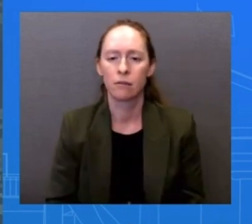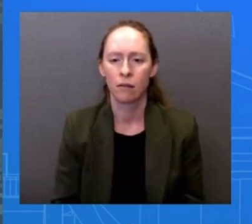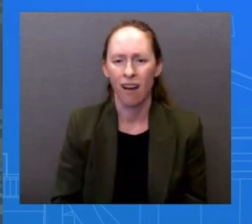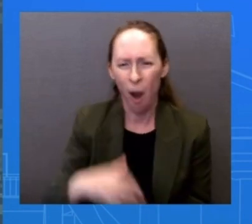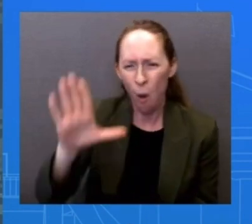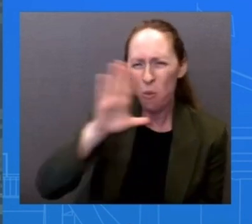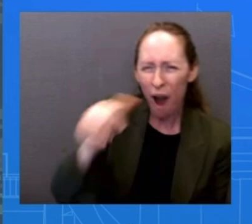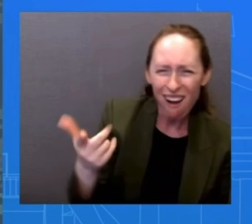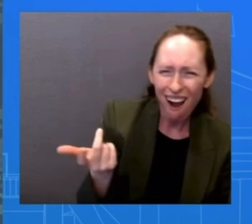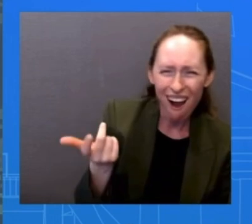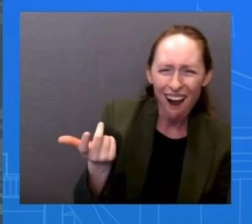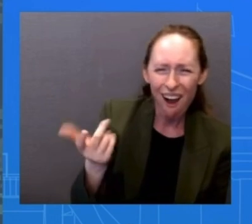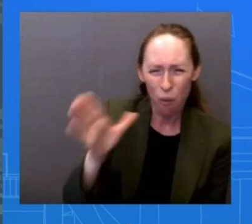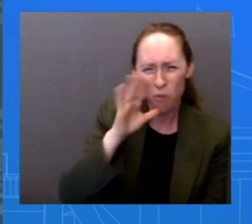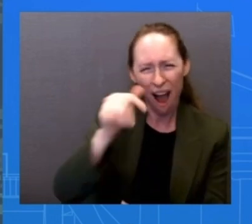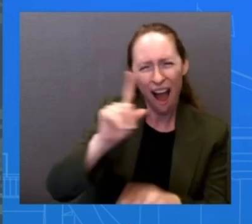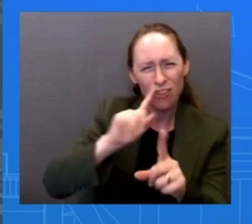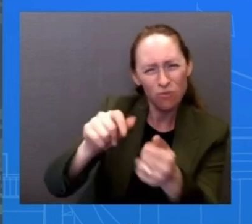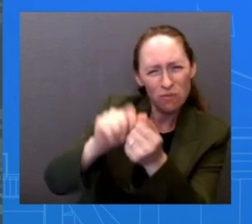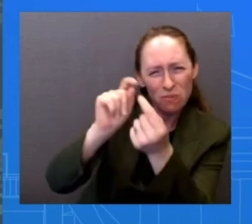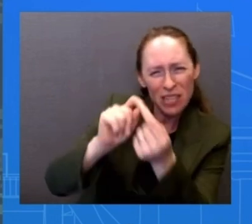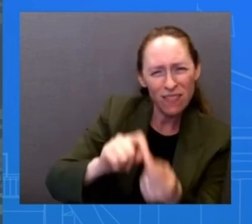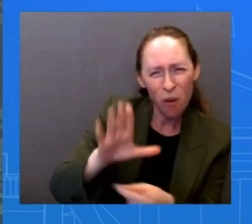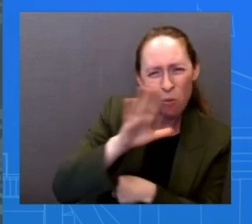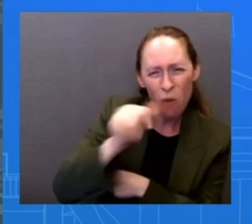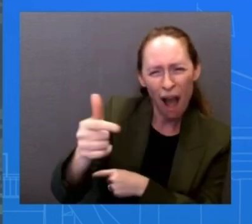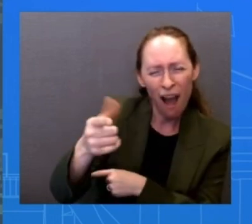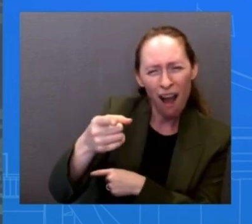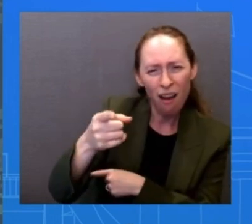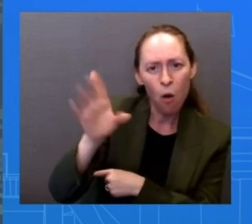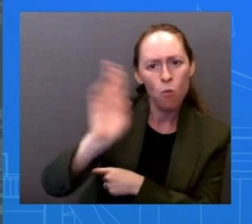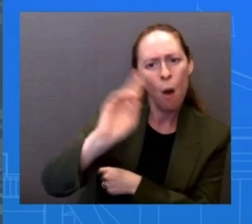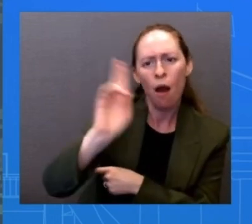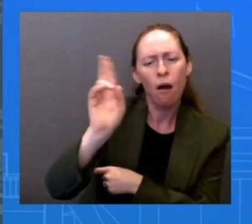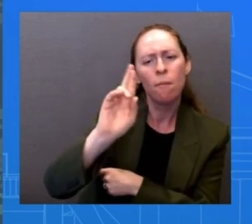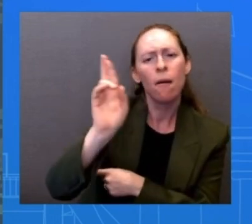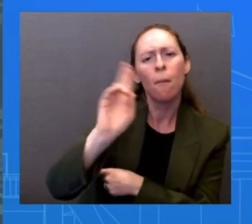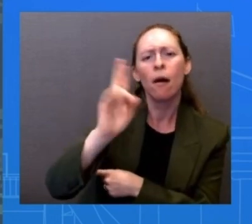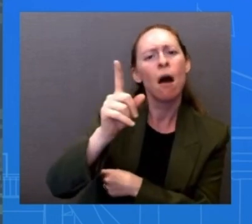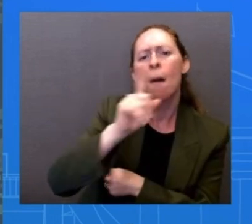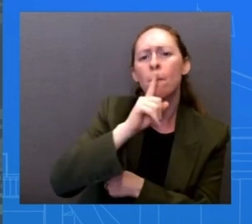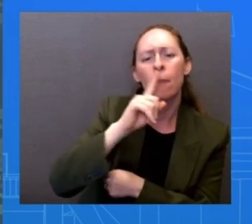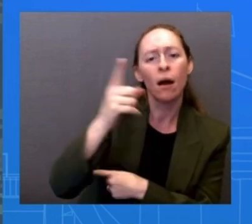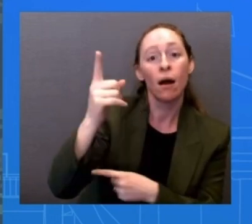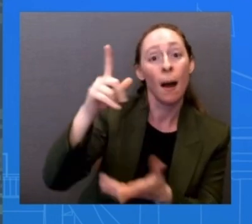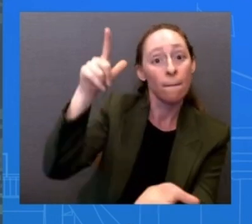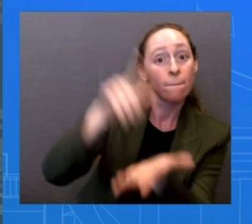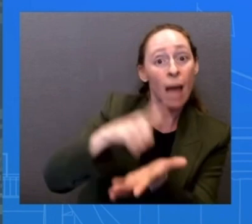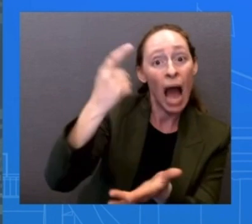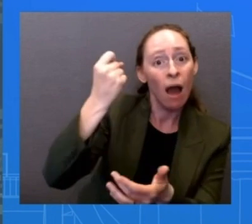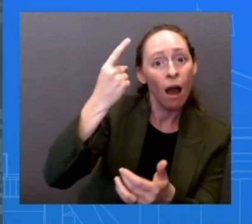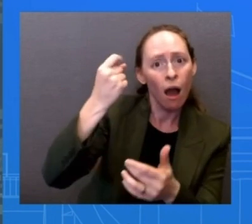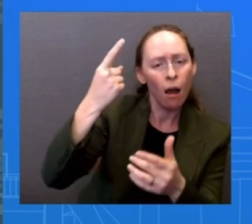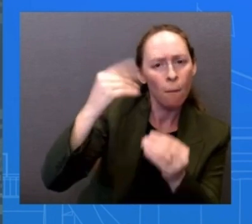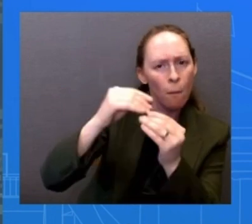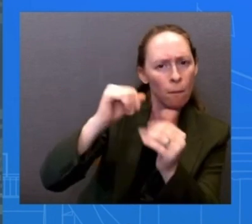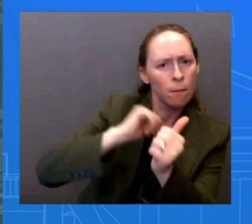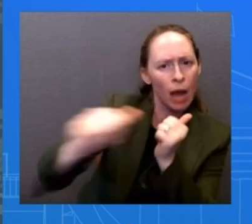don't want abortion after 15 weeks. Why can't you say how many weeks a president